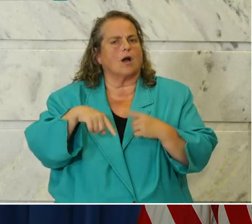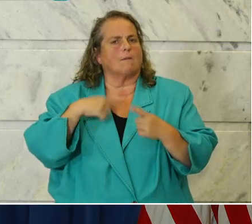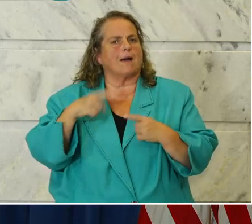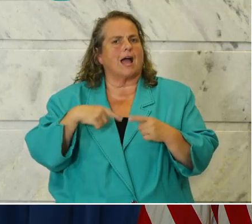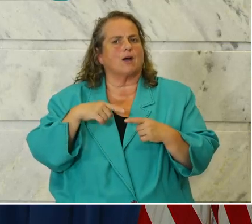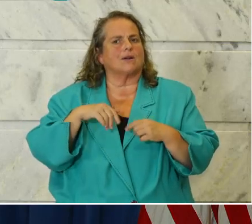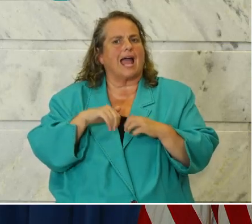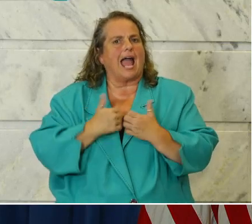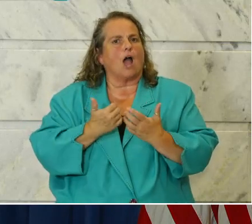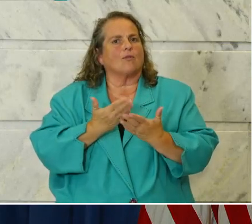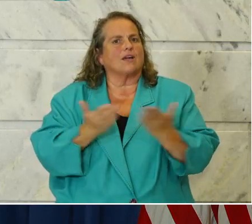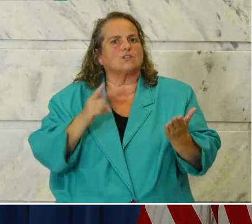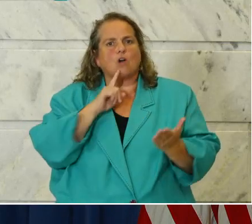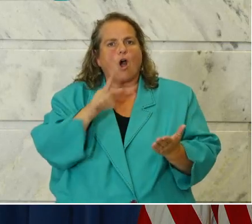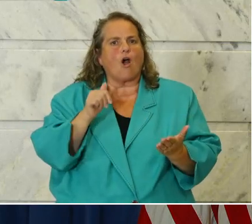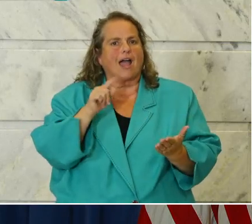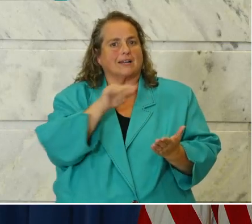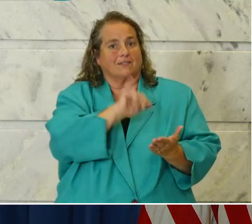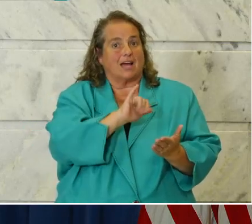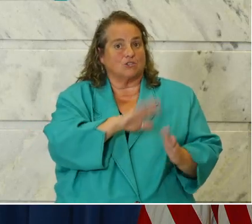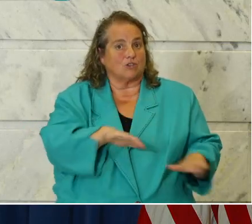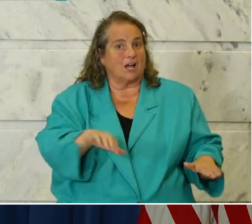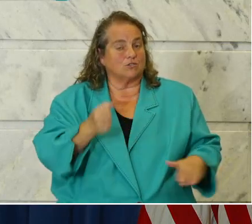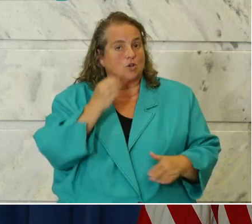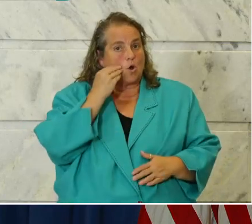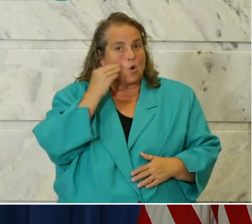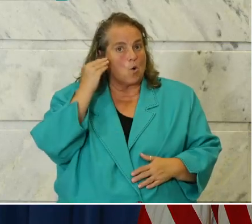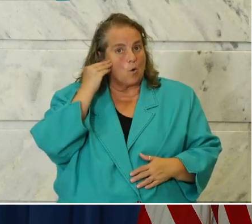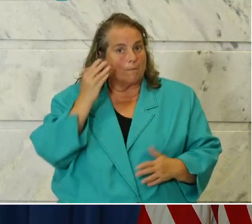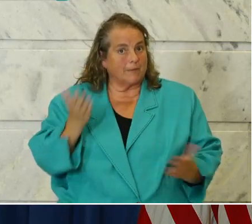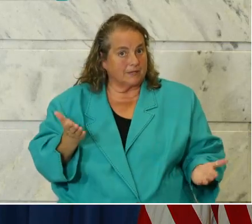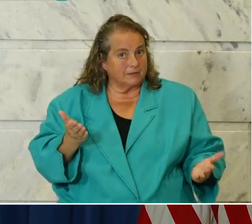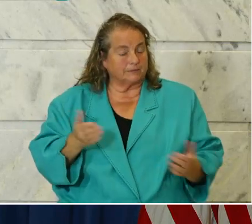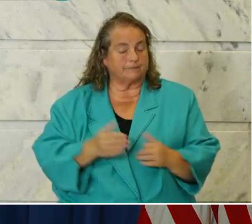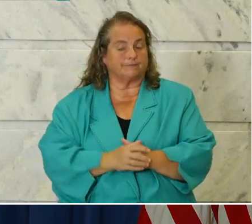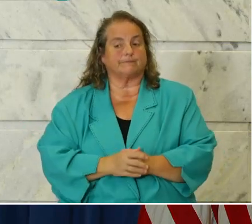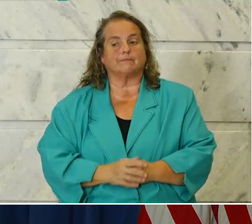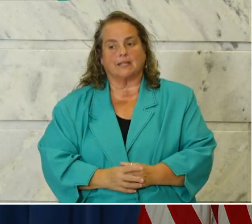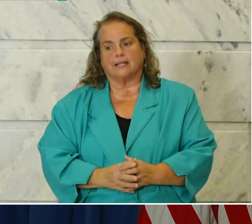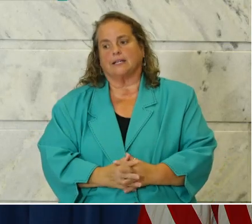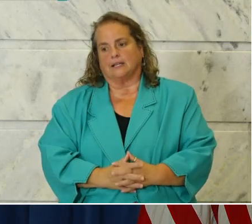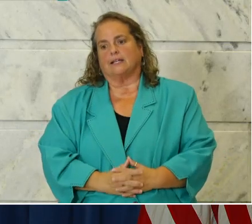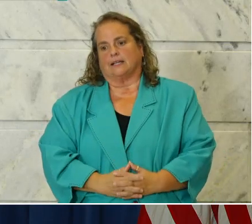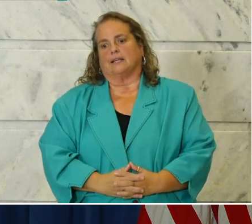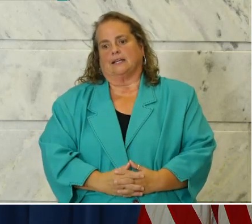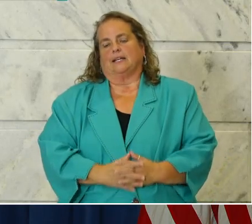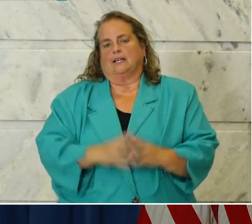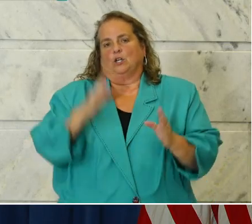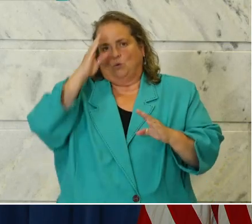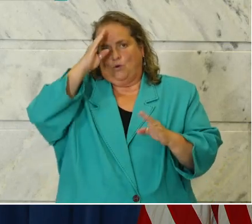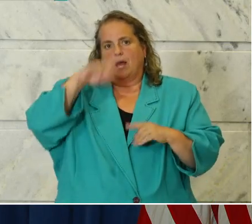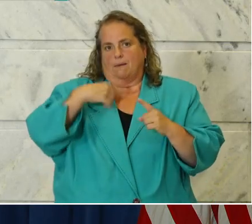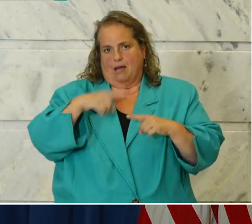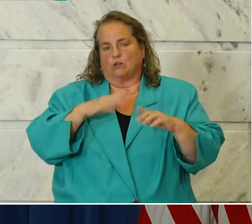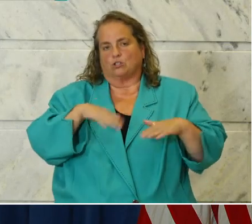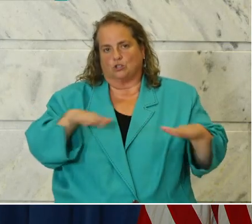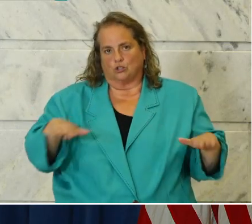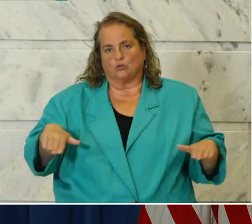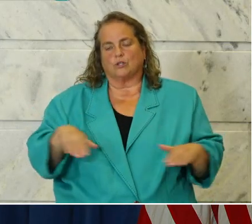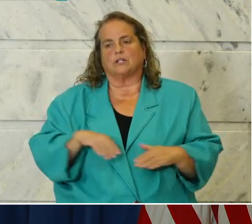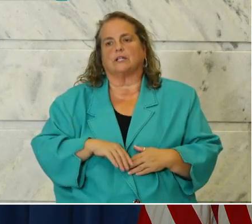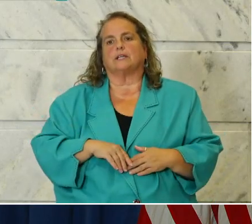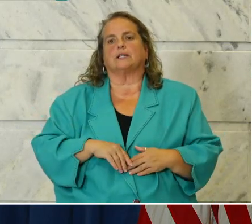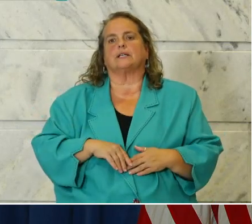happening all to stop that? Yeah. The question is a worry about kids that teachers or